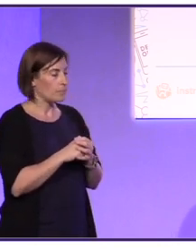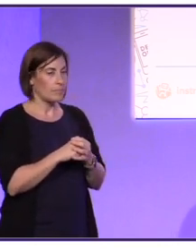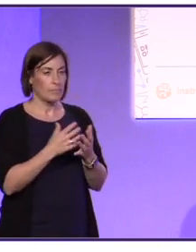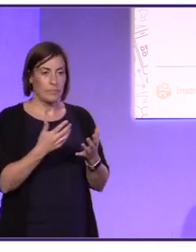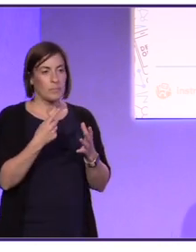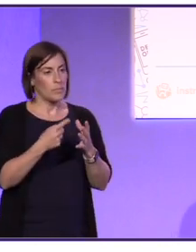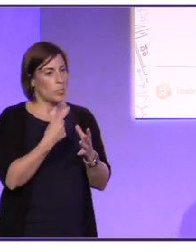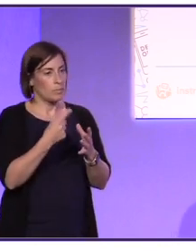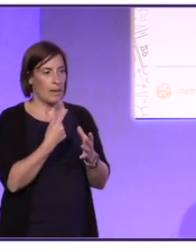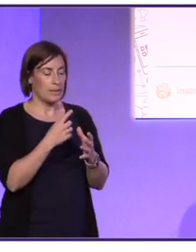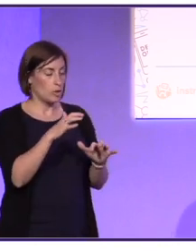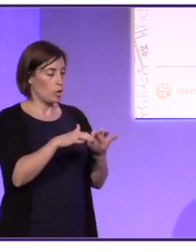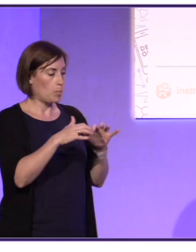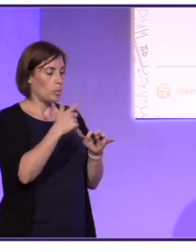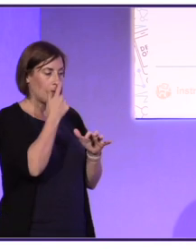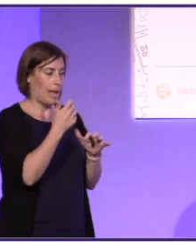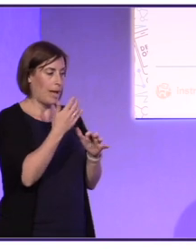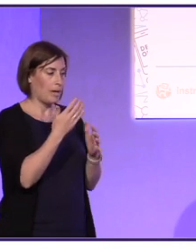A computer can do it better.